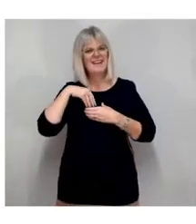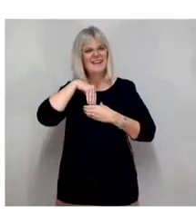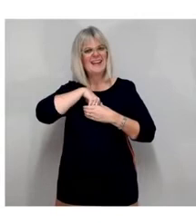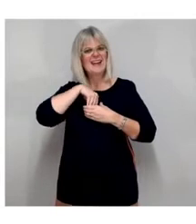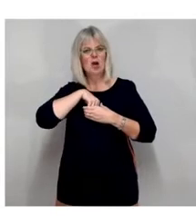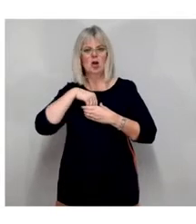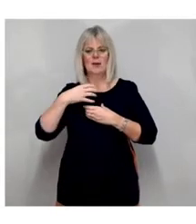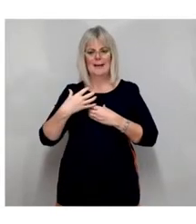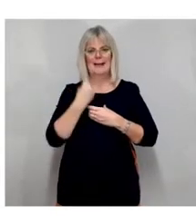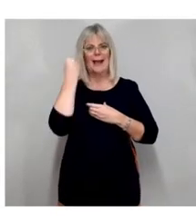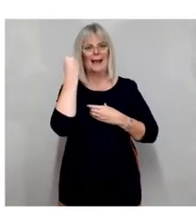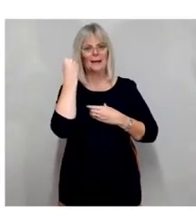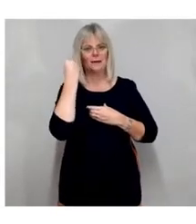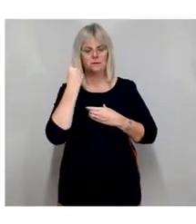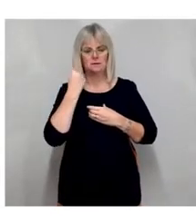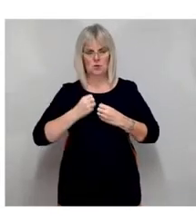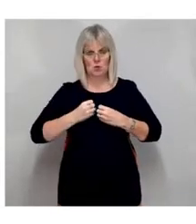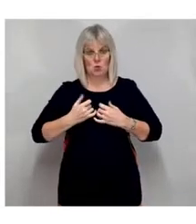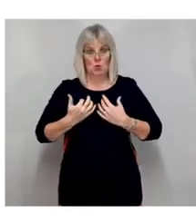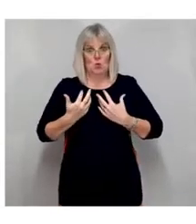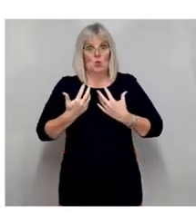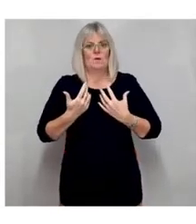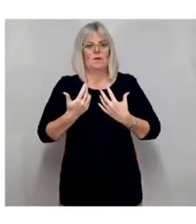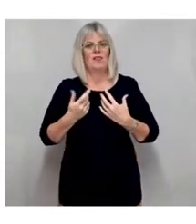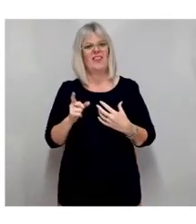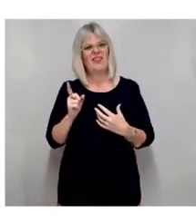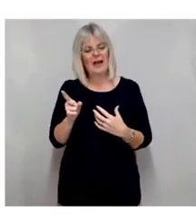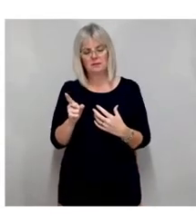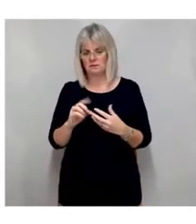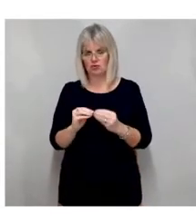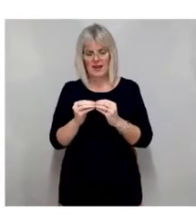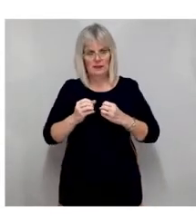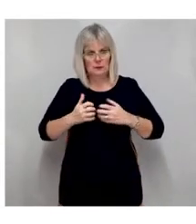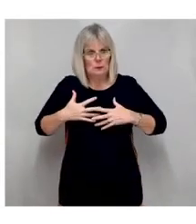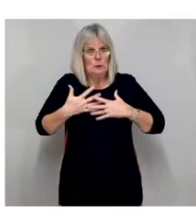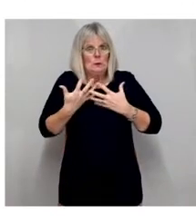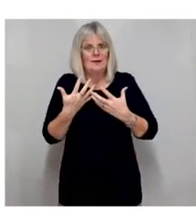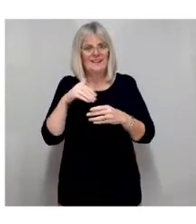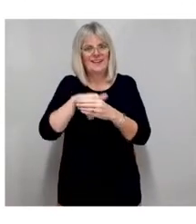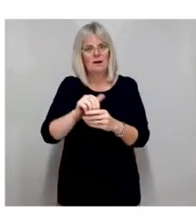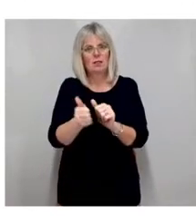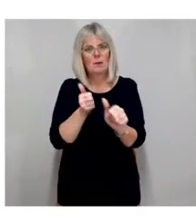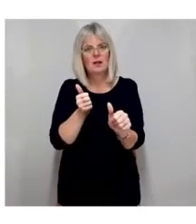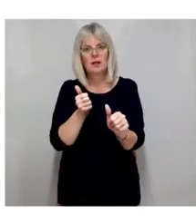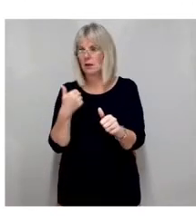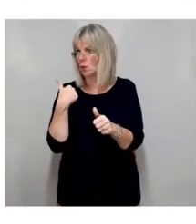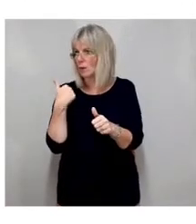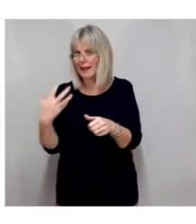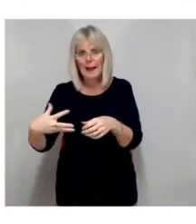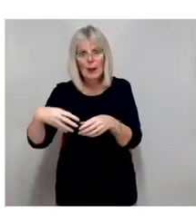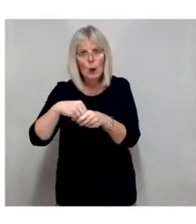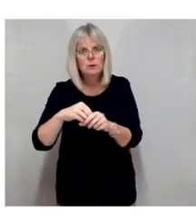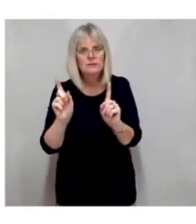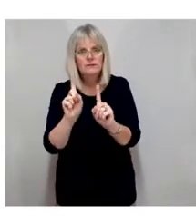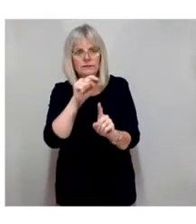humanity increases in the company. Things like, what are we doing for our people? How inclusive are we? Are we making it easier for everybody